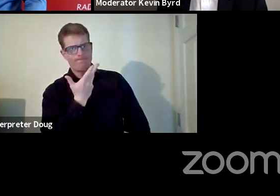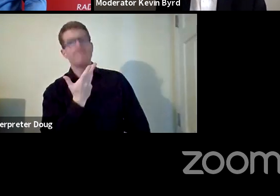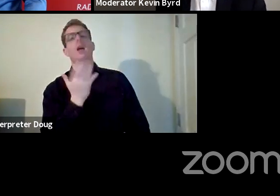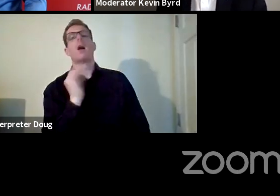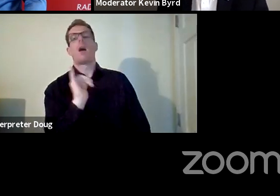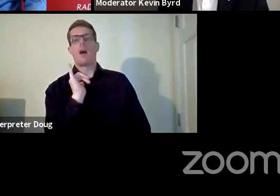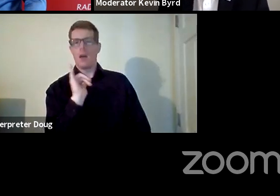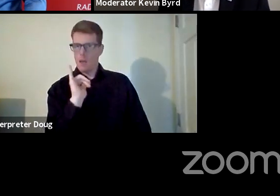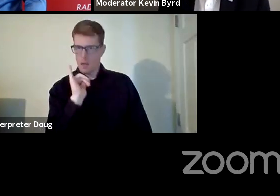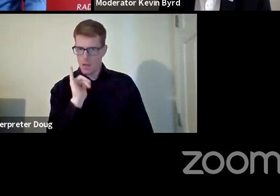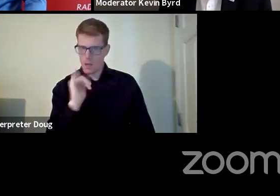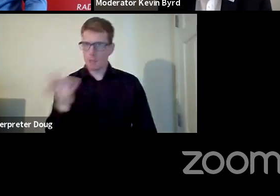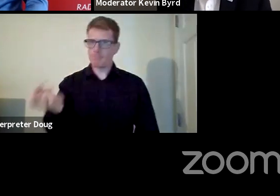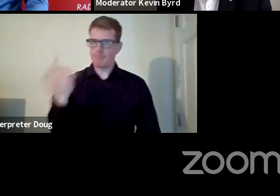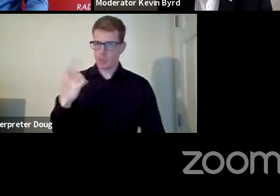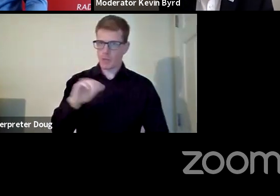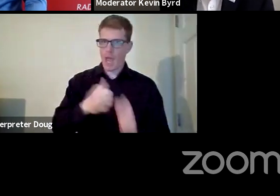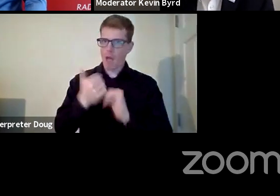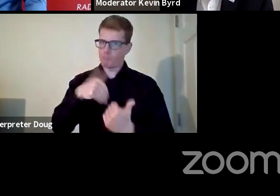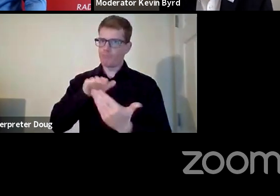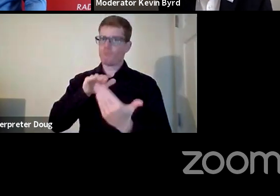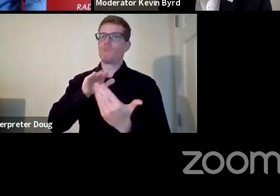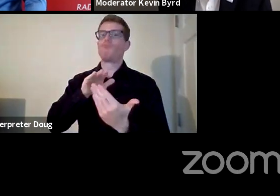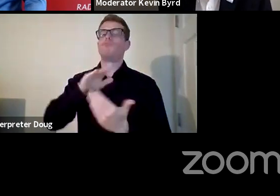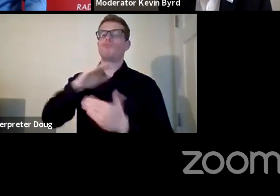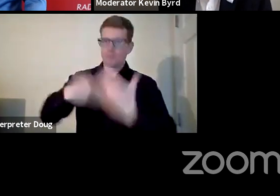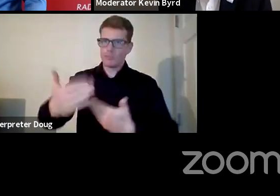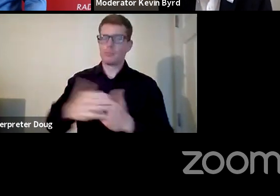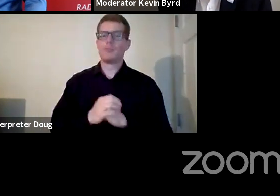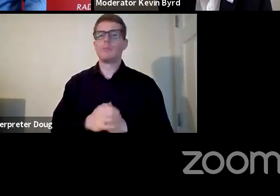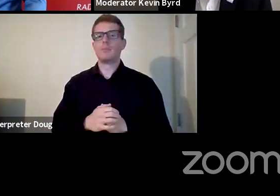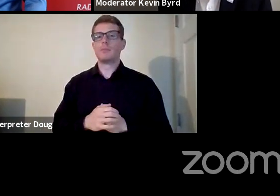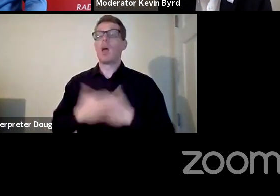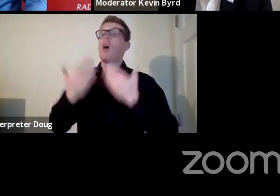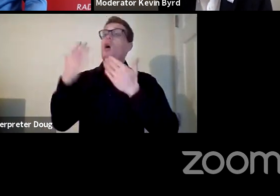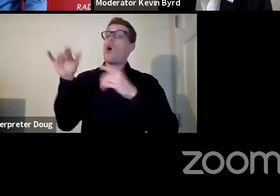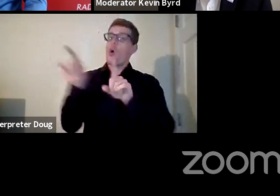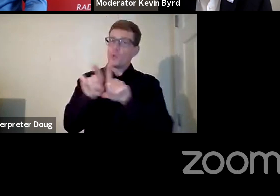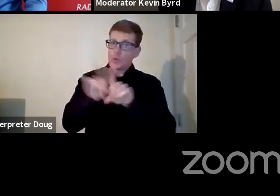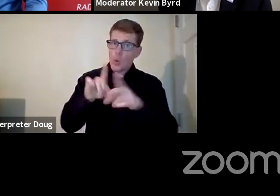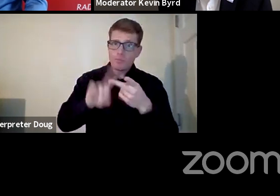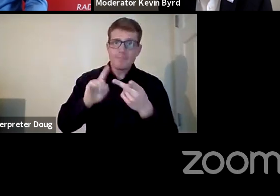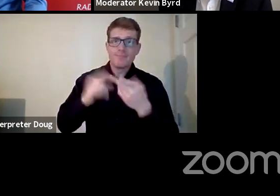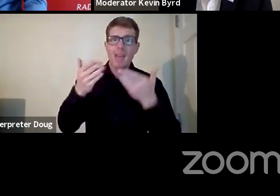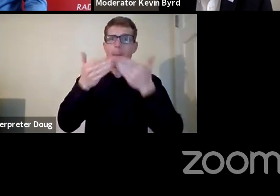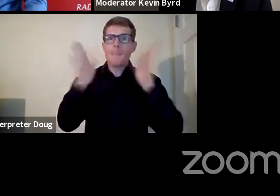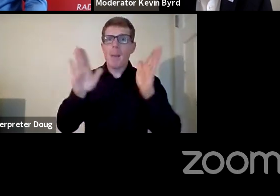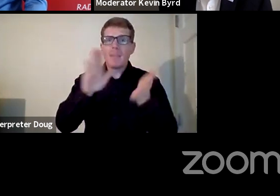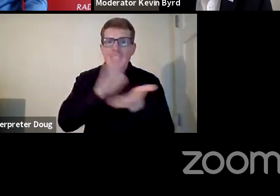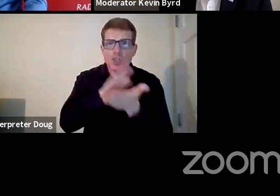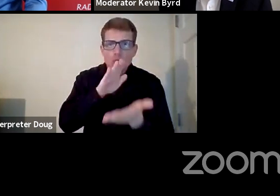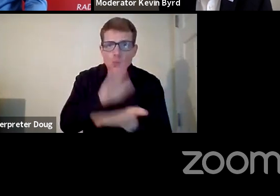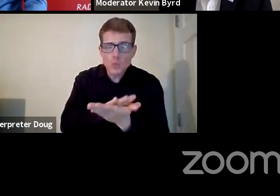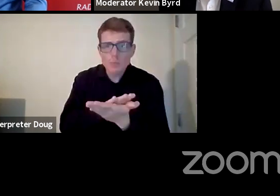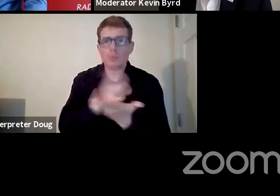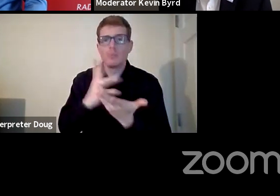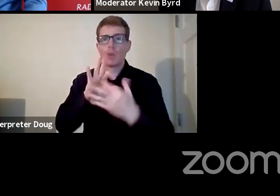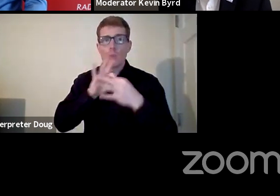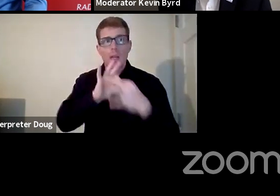big entity with us as well, and our relationships with public schools, our relationships with